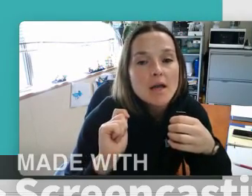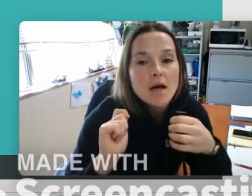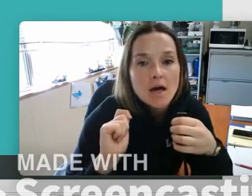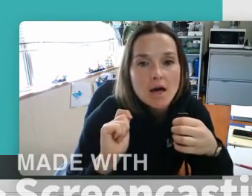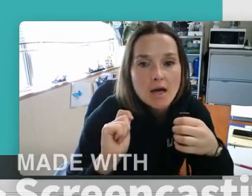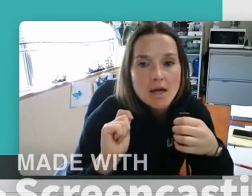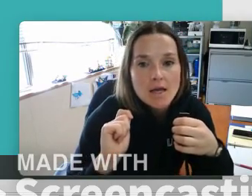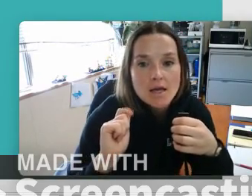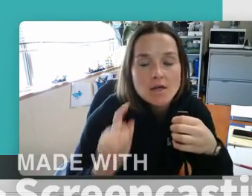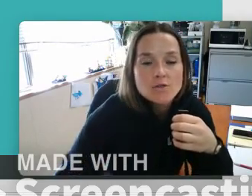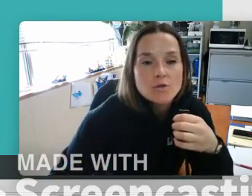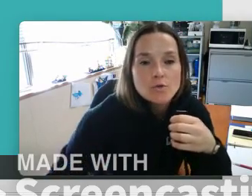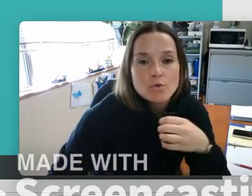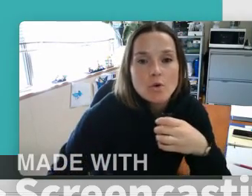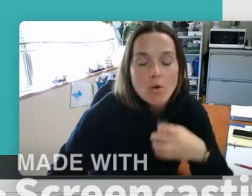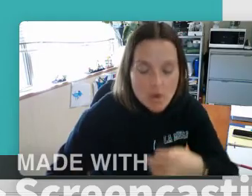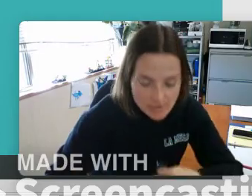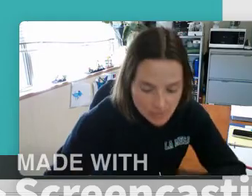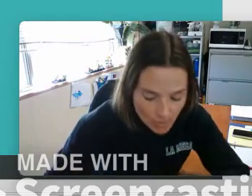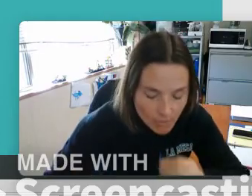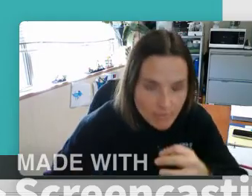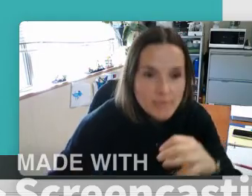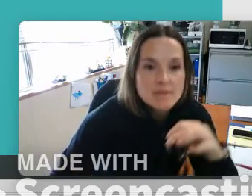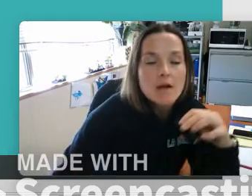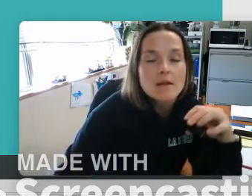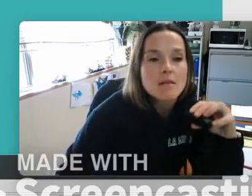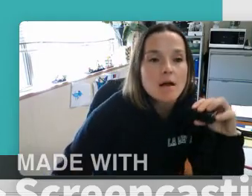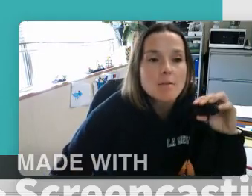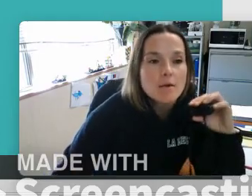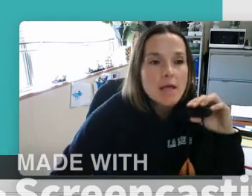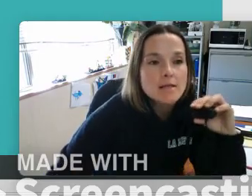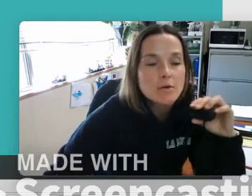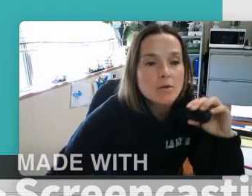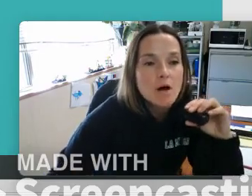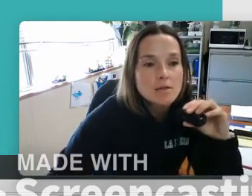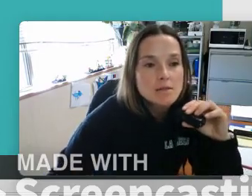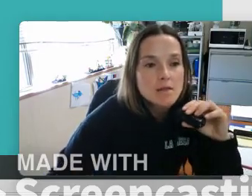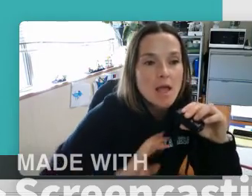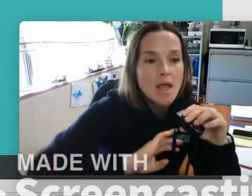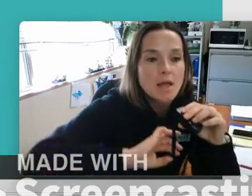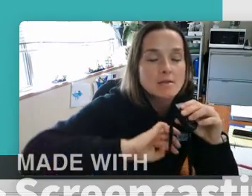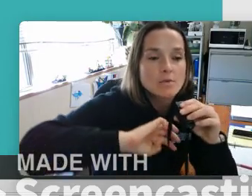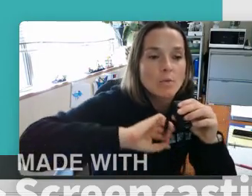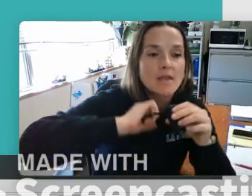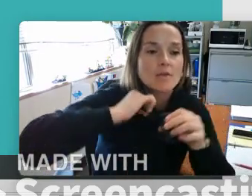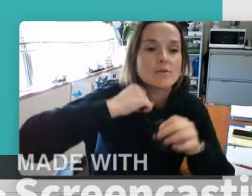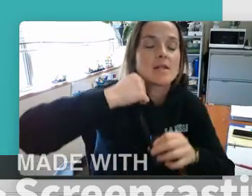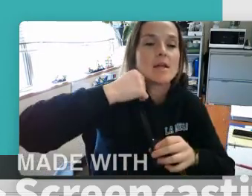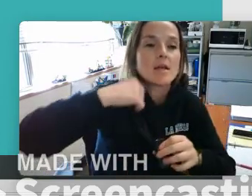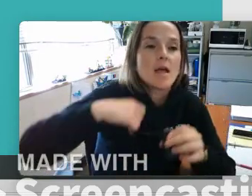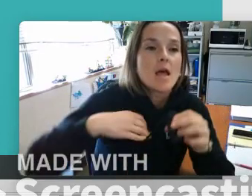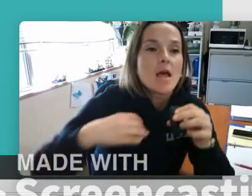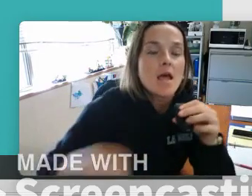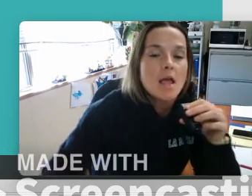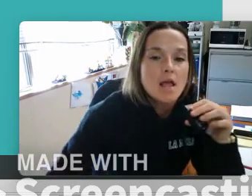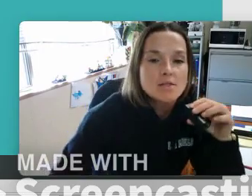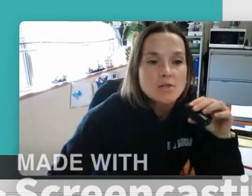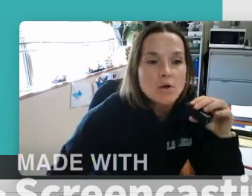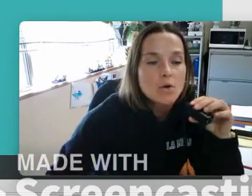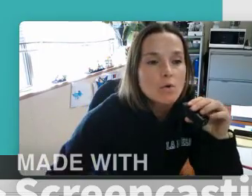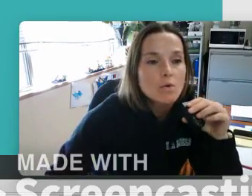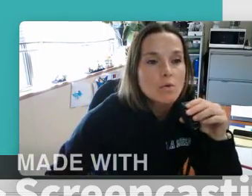But I do want to go over, we've been talking a lot about ASL Gloss and what that looks like.